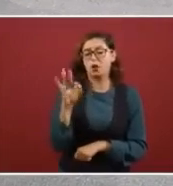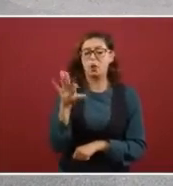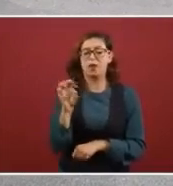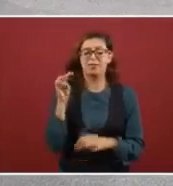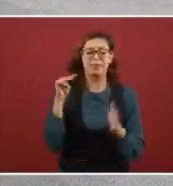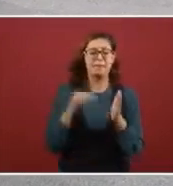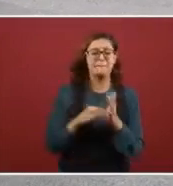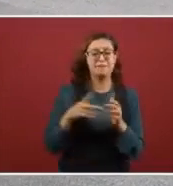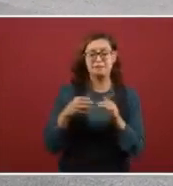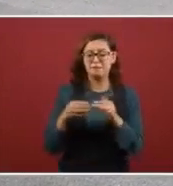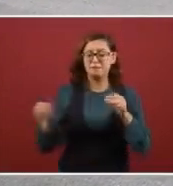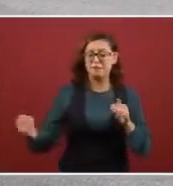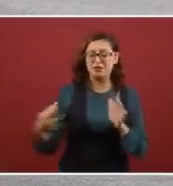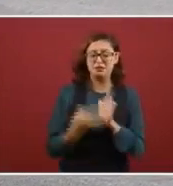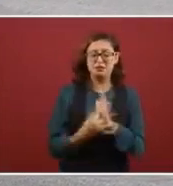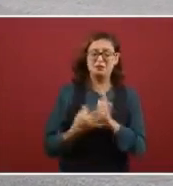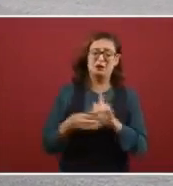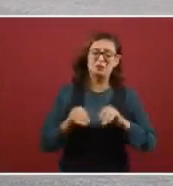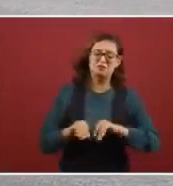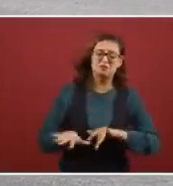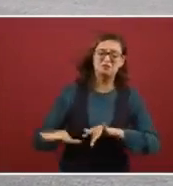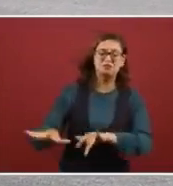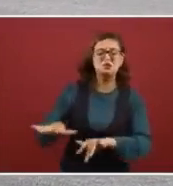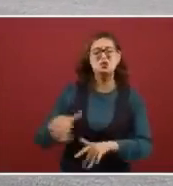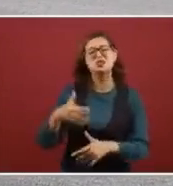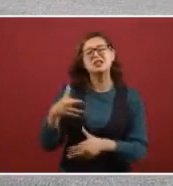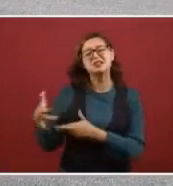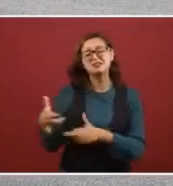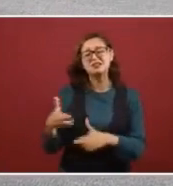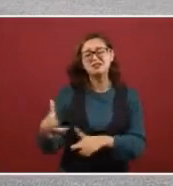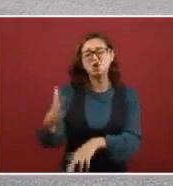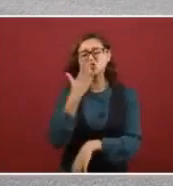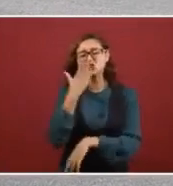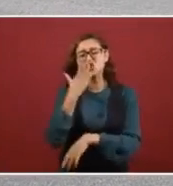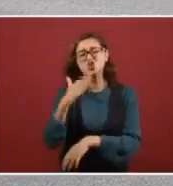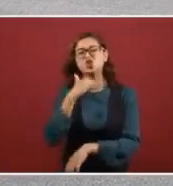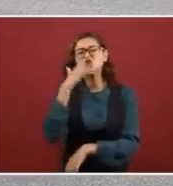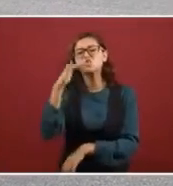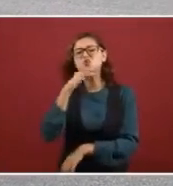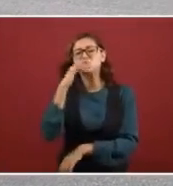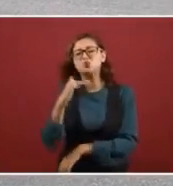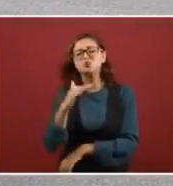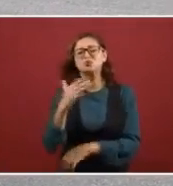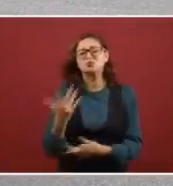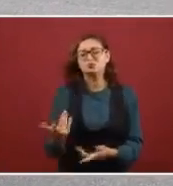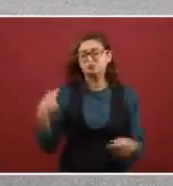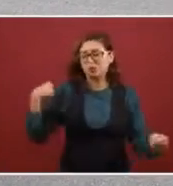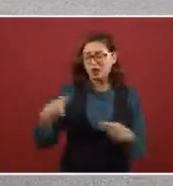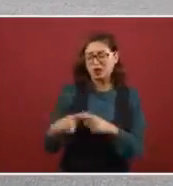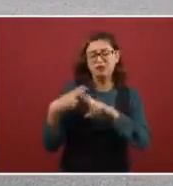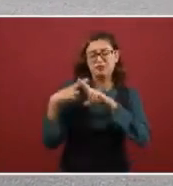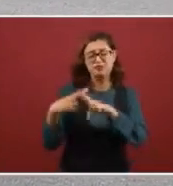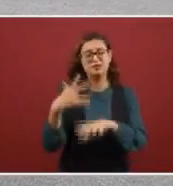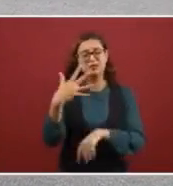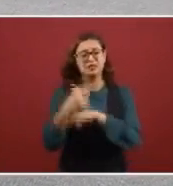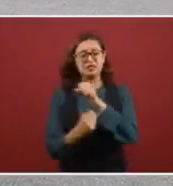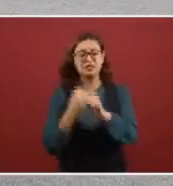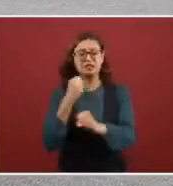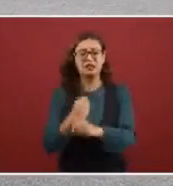copper mine in Sonora River. What are you going to say to the